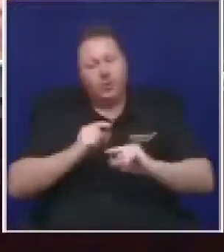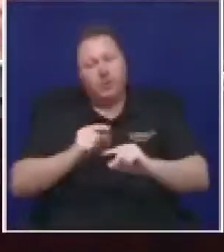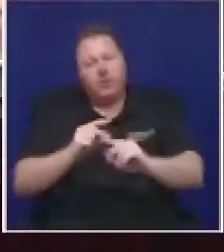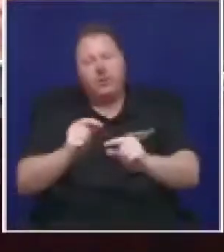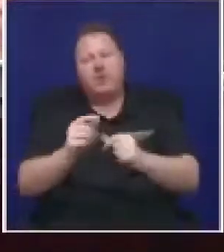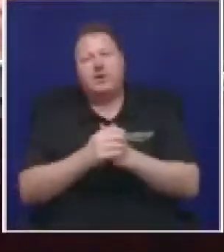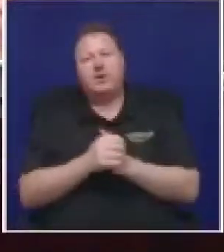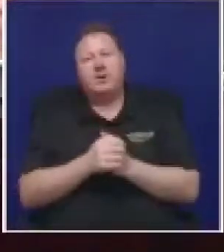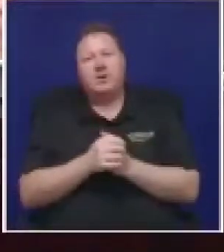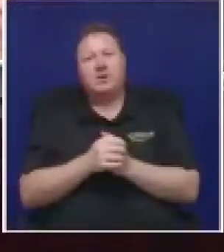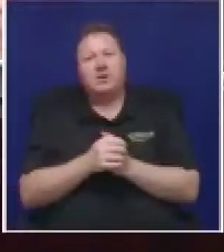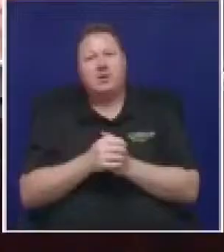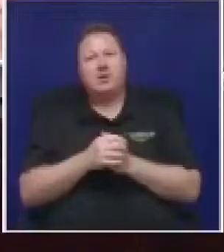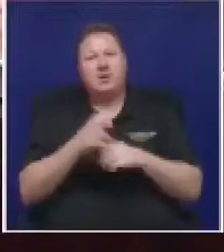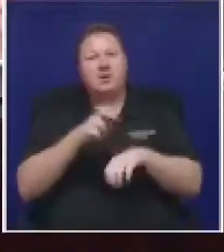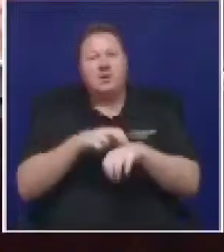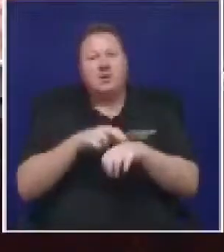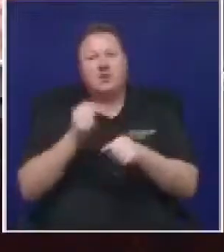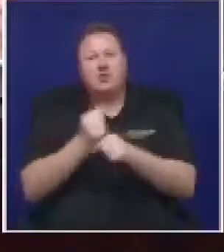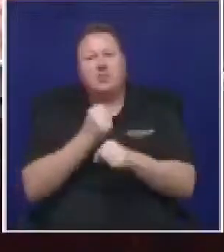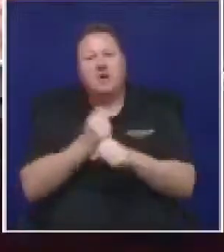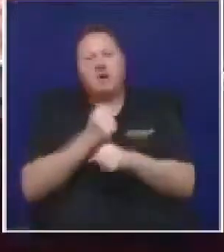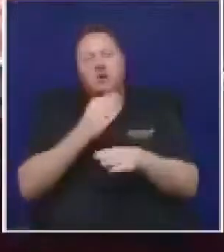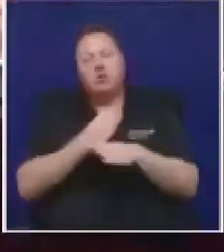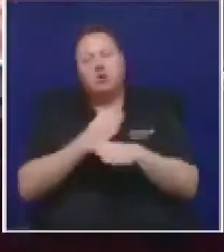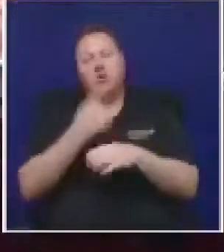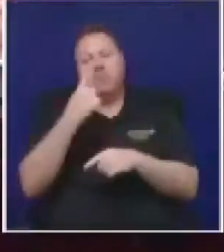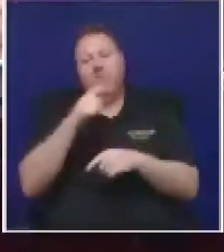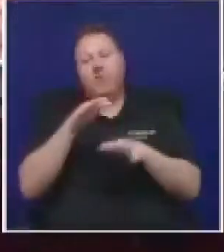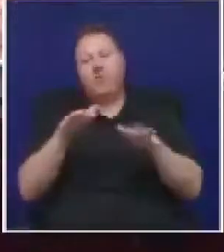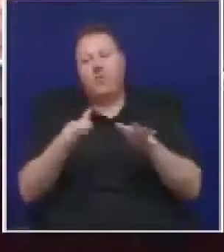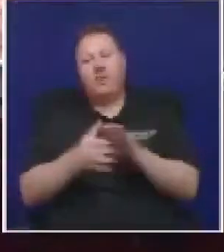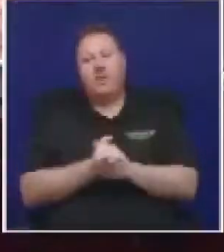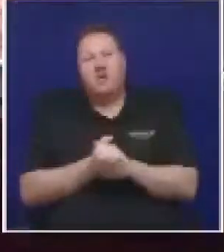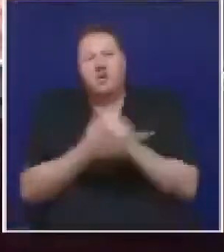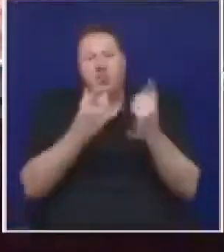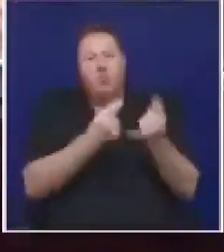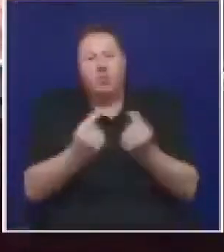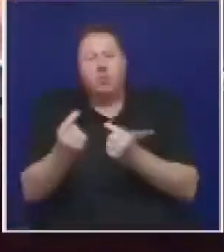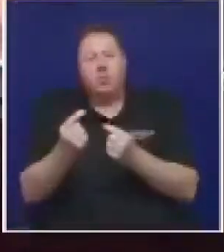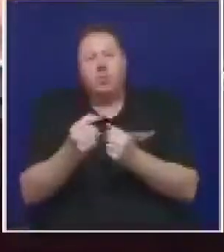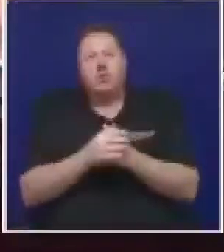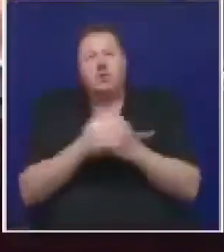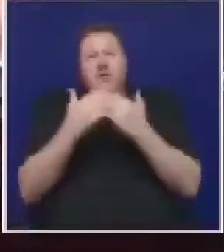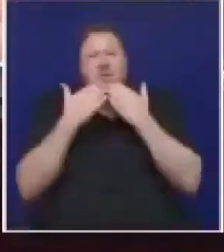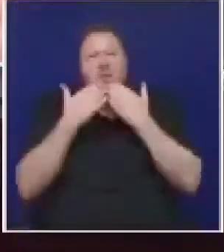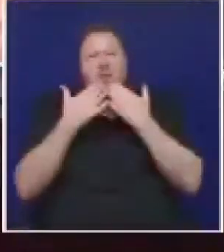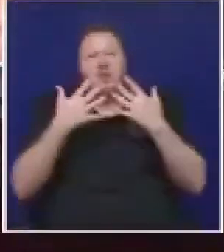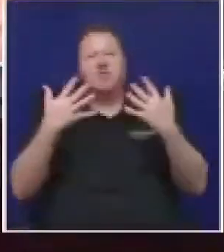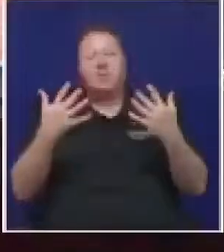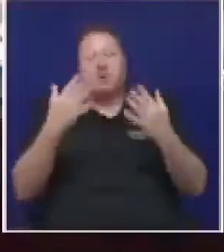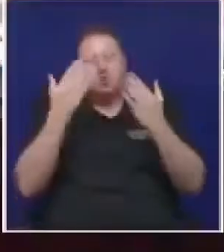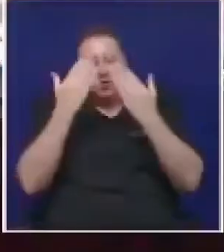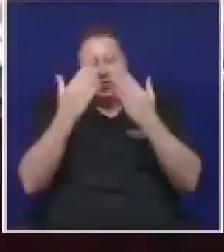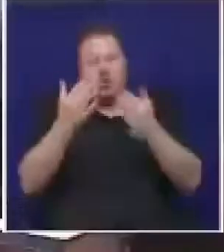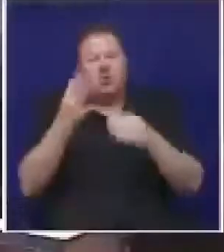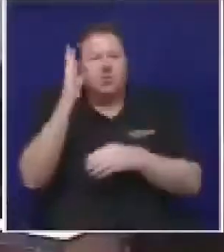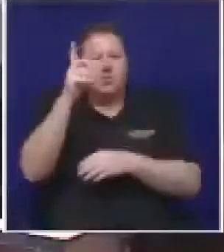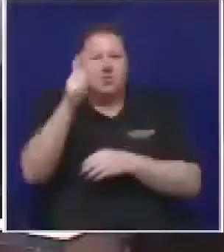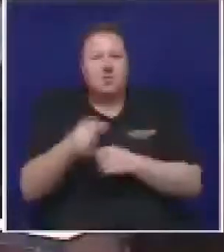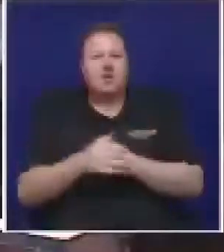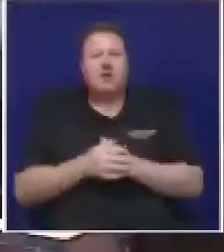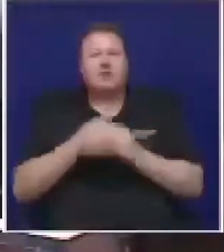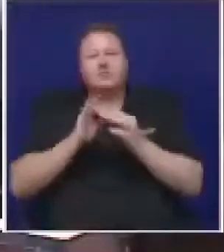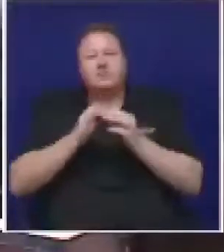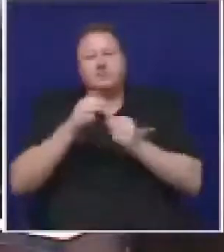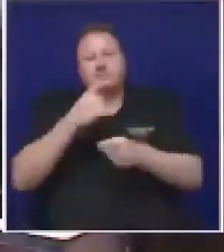And we have to create jobs for our people, and we are doing it. Thank you very much, Honorable Speaker.